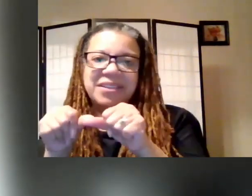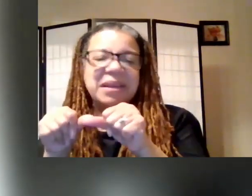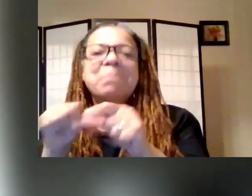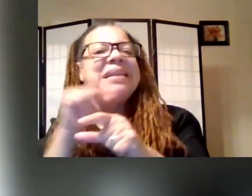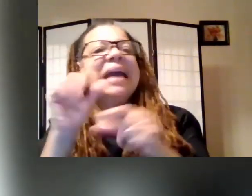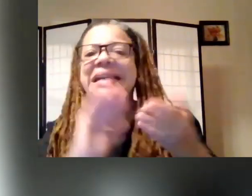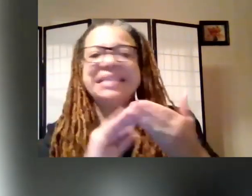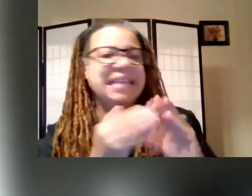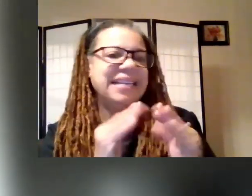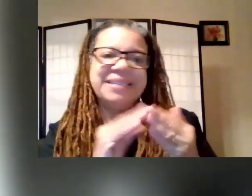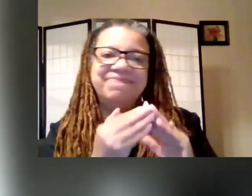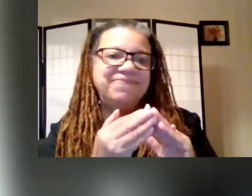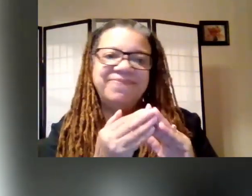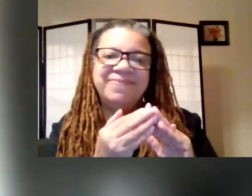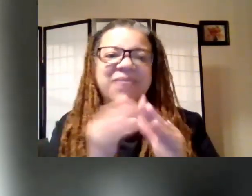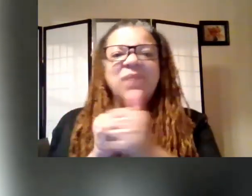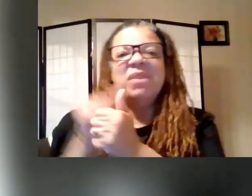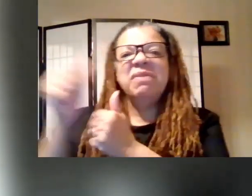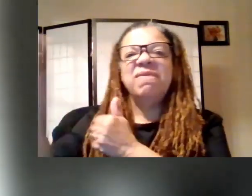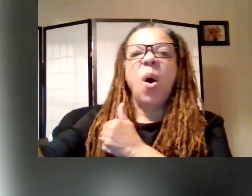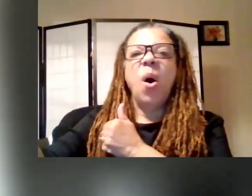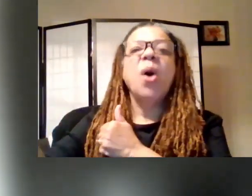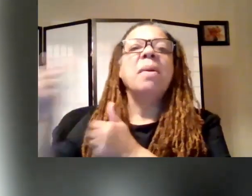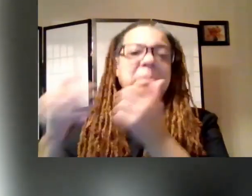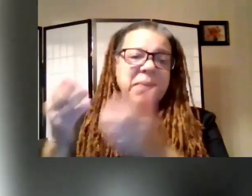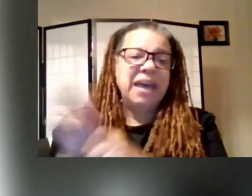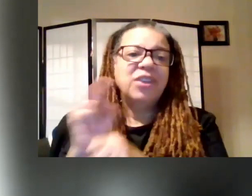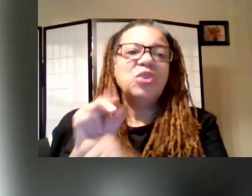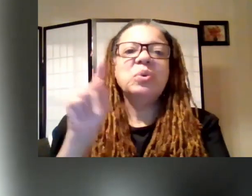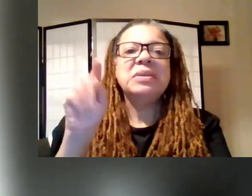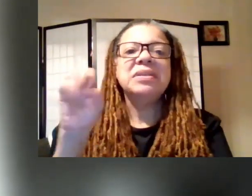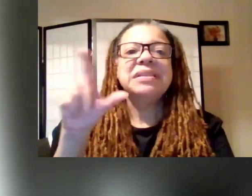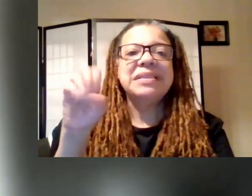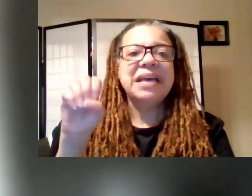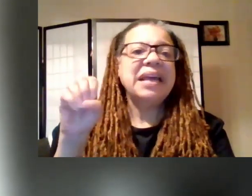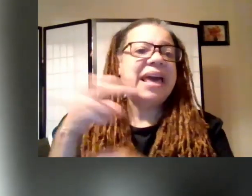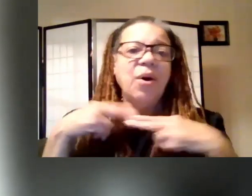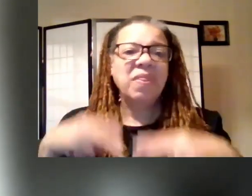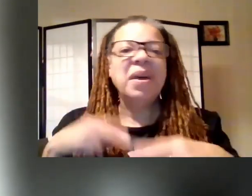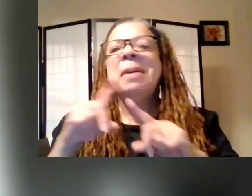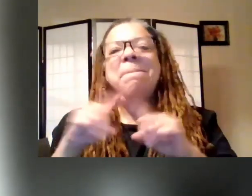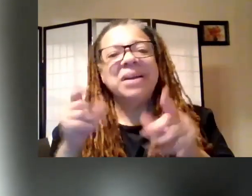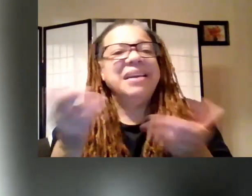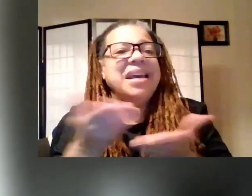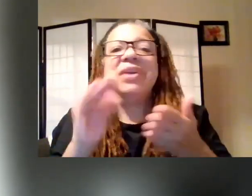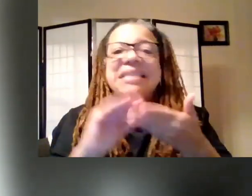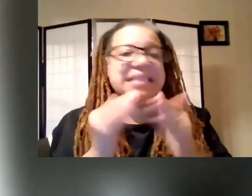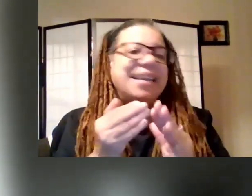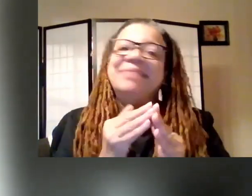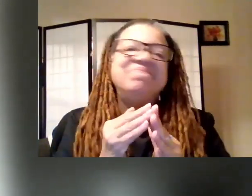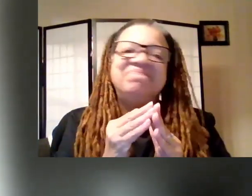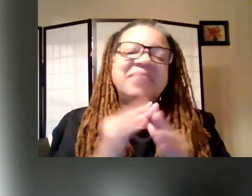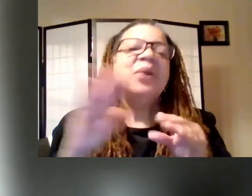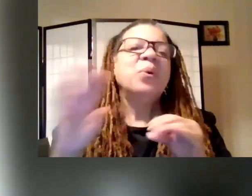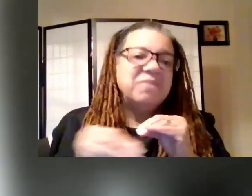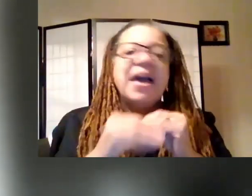clinic, that may need to use a telehealth option. But we think in urban areas, because we've added tens of thousands